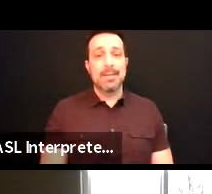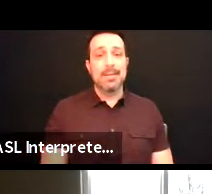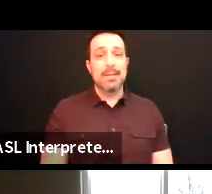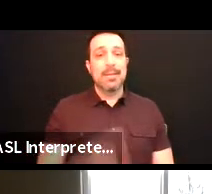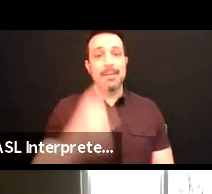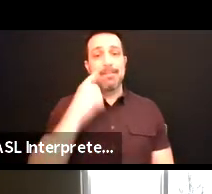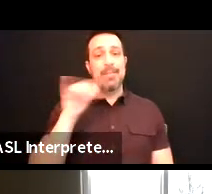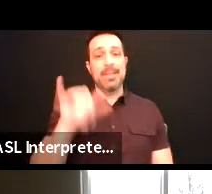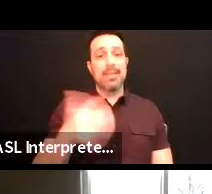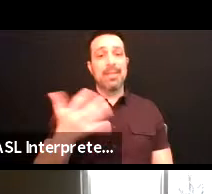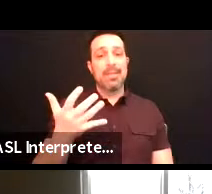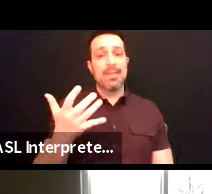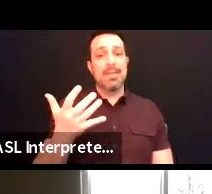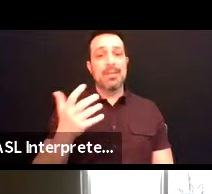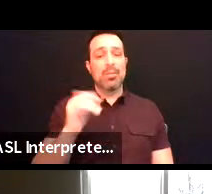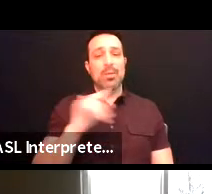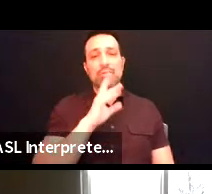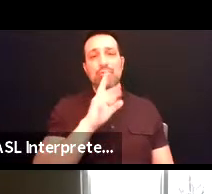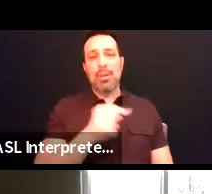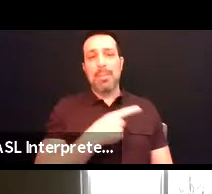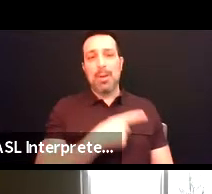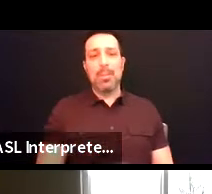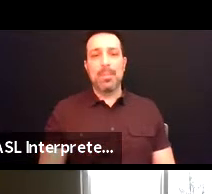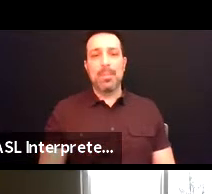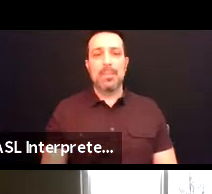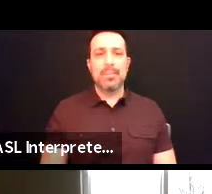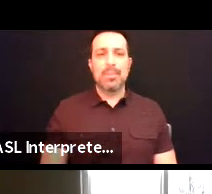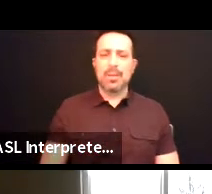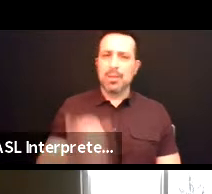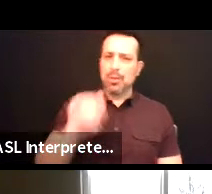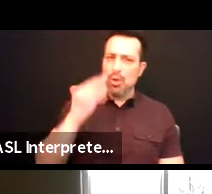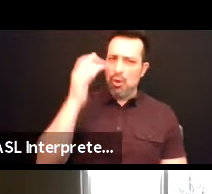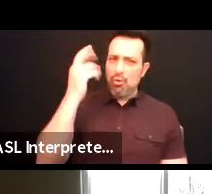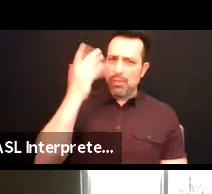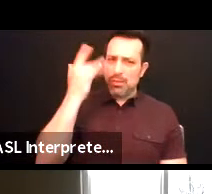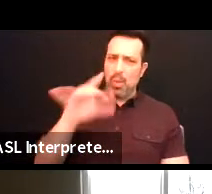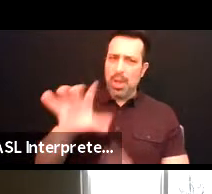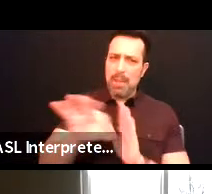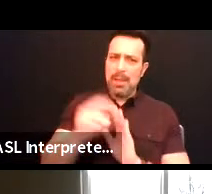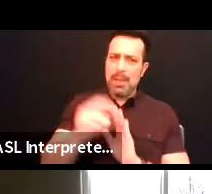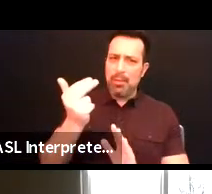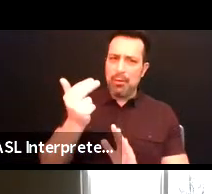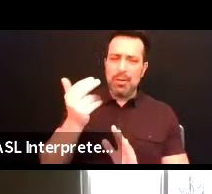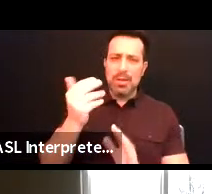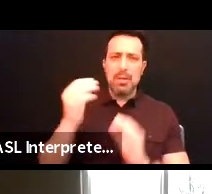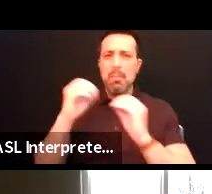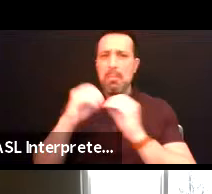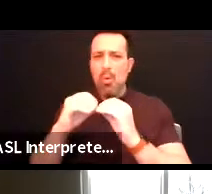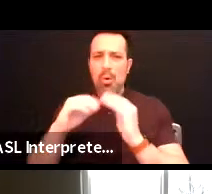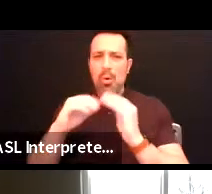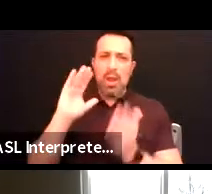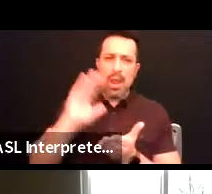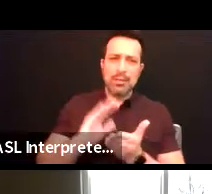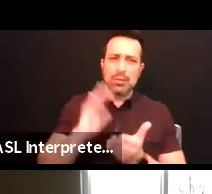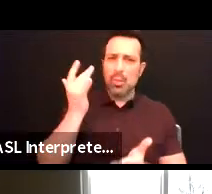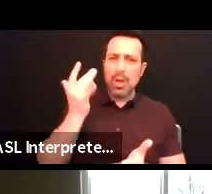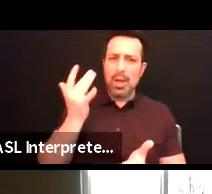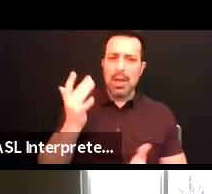that's what he was referring to. And is there a reason why you chose 13 or not more or not less, or?